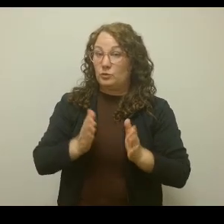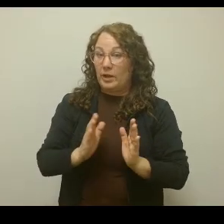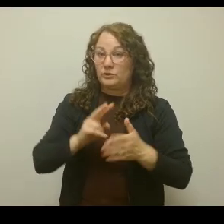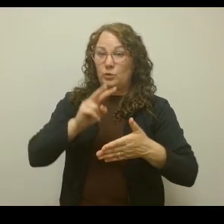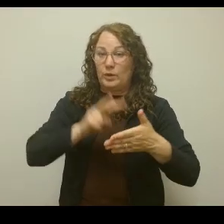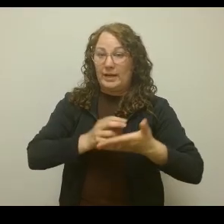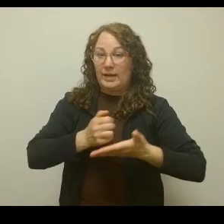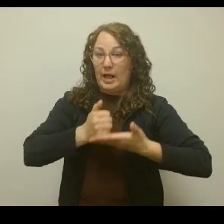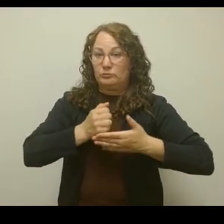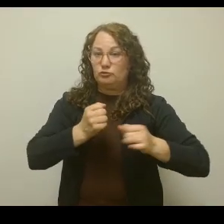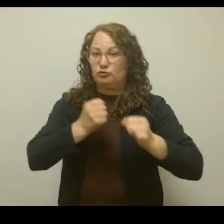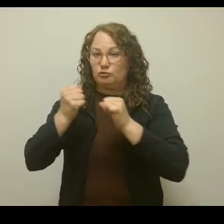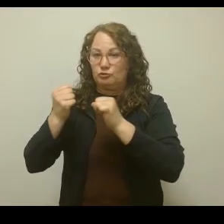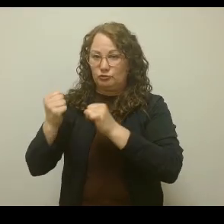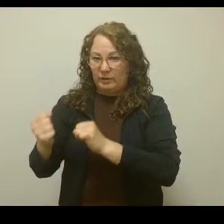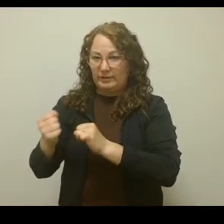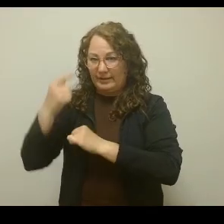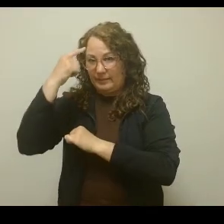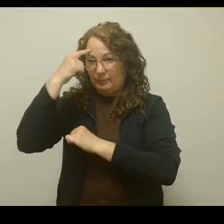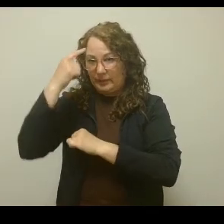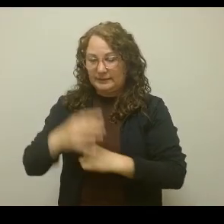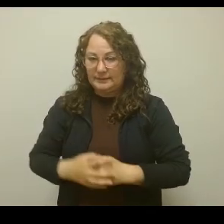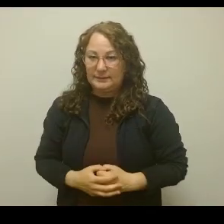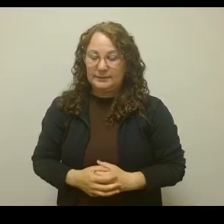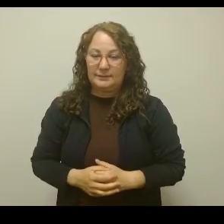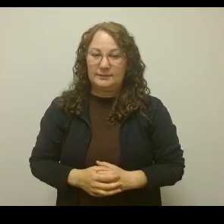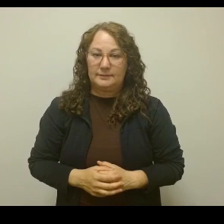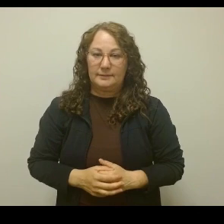helps strengthen our brains.